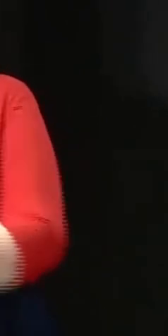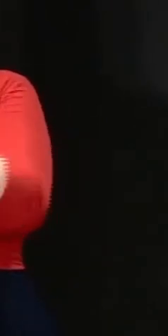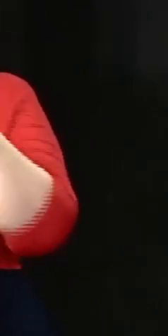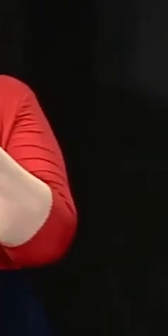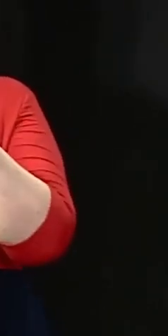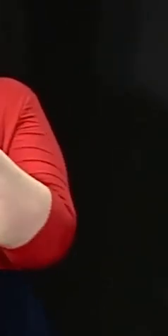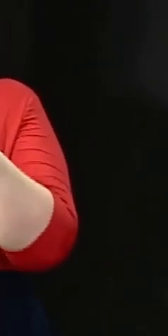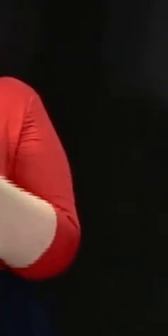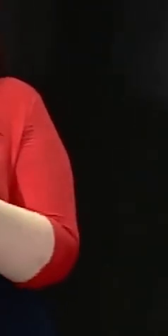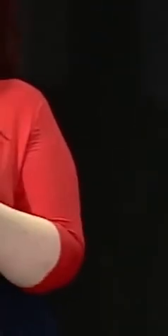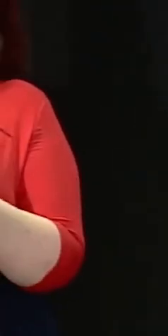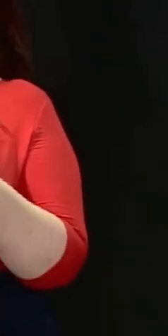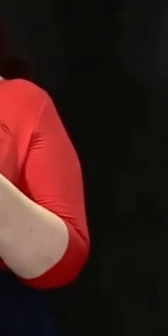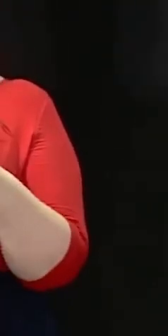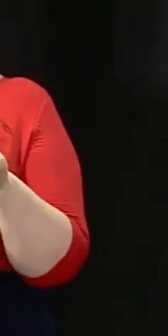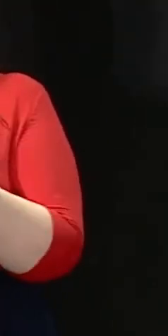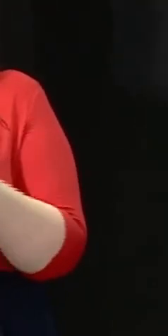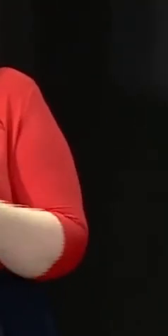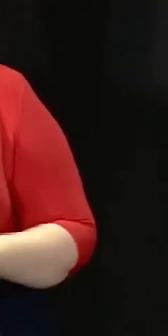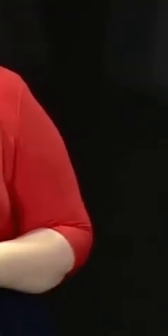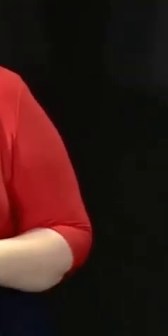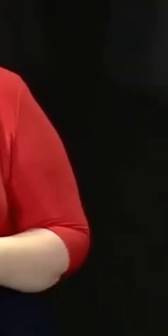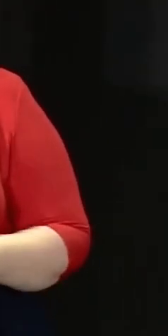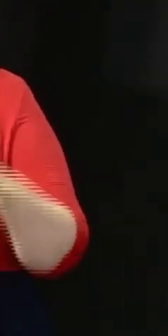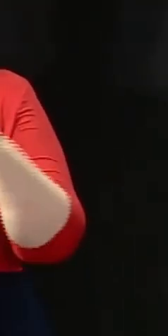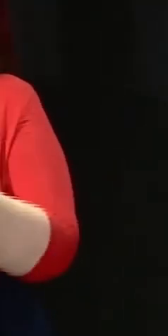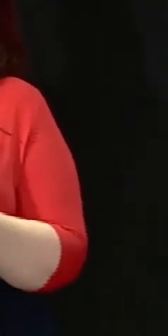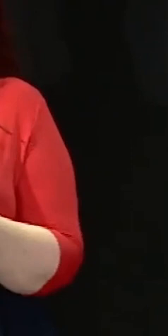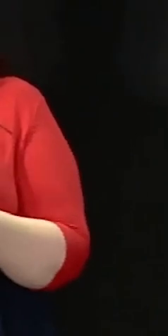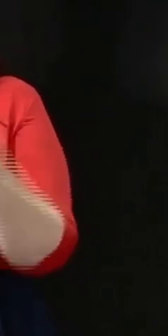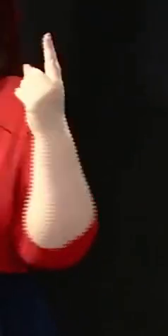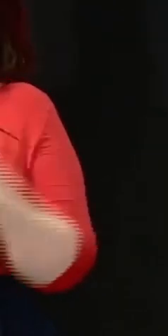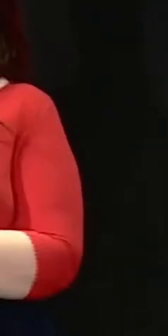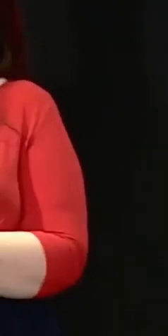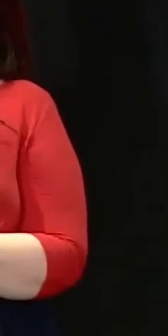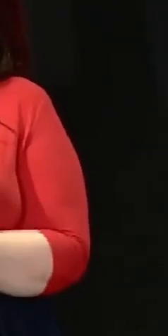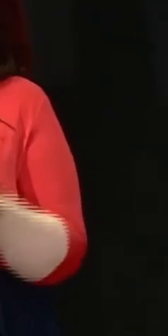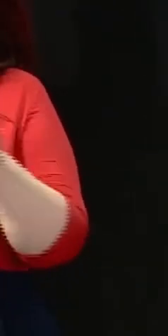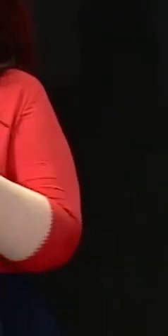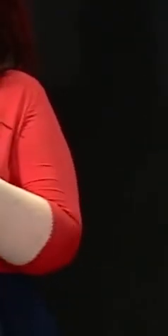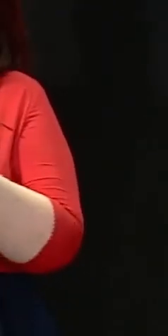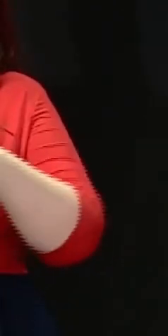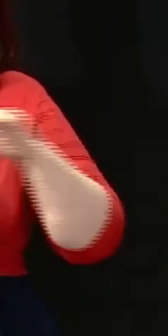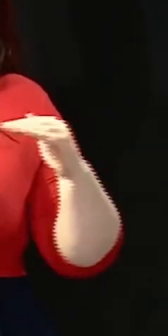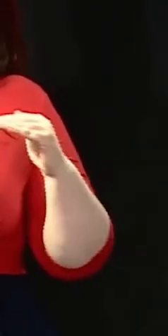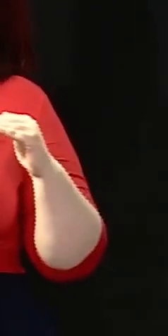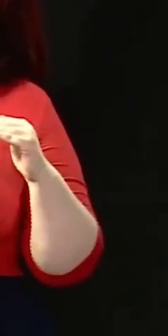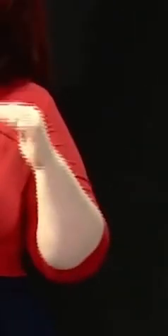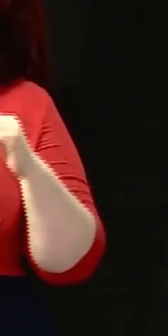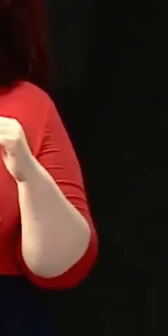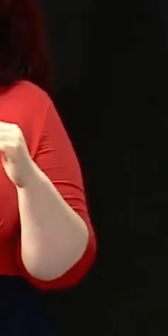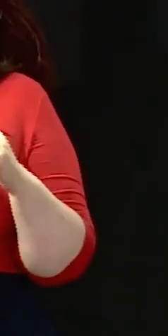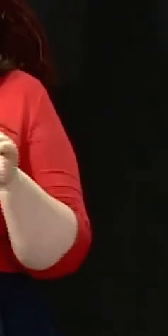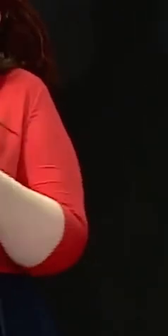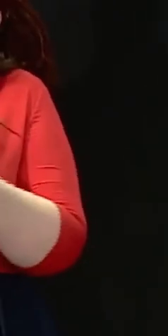if required. It is possible that the whole country at some point could be placed in the same level. However, it